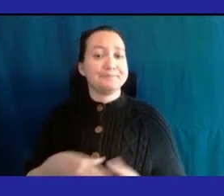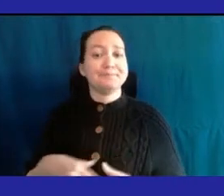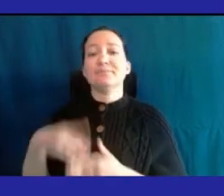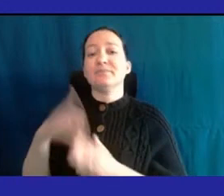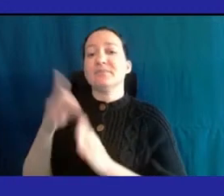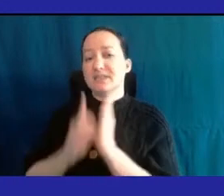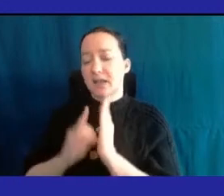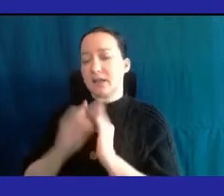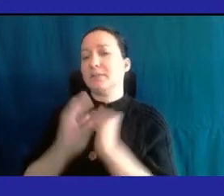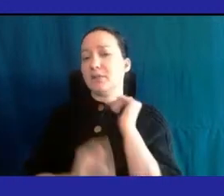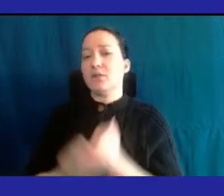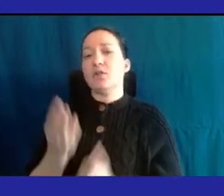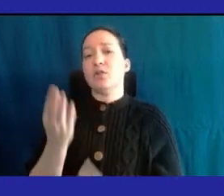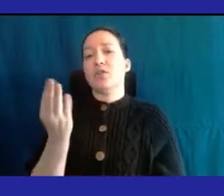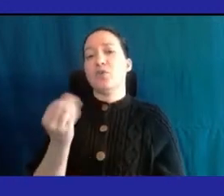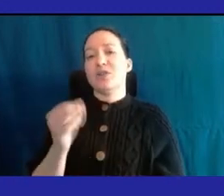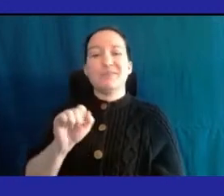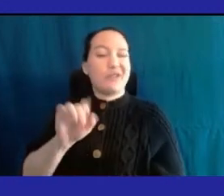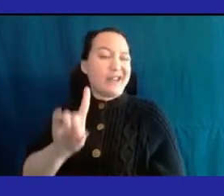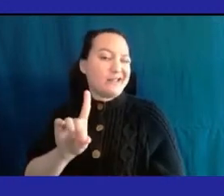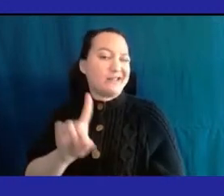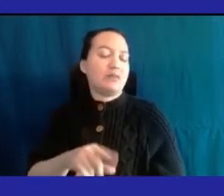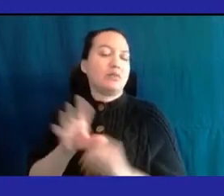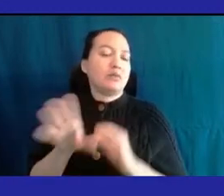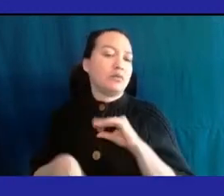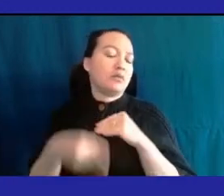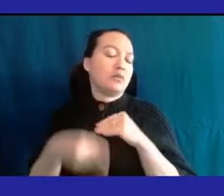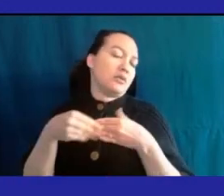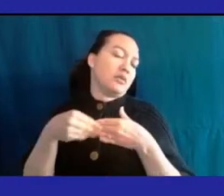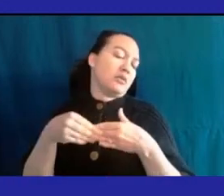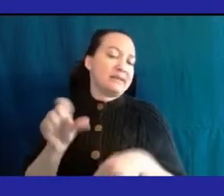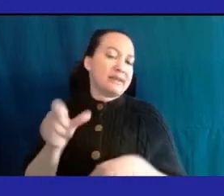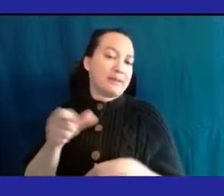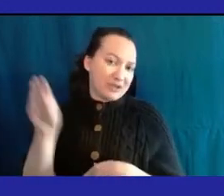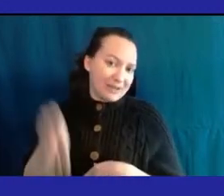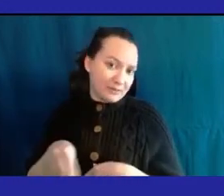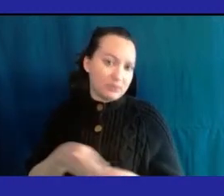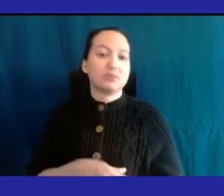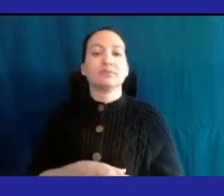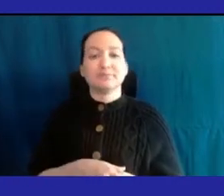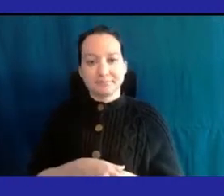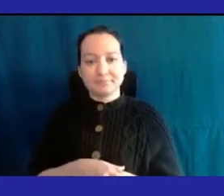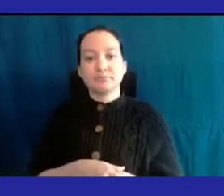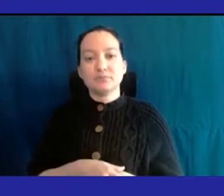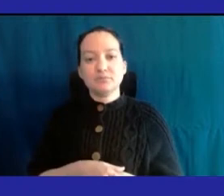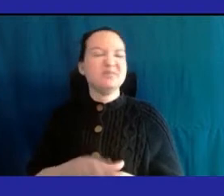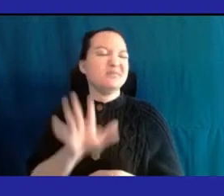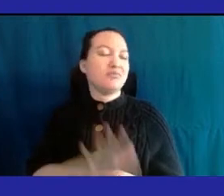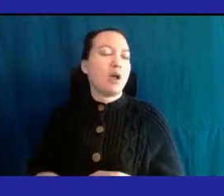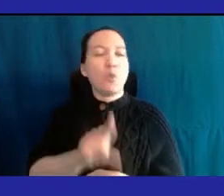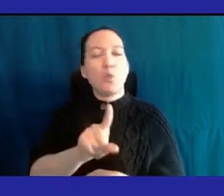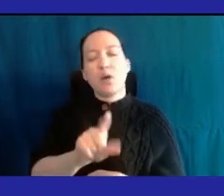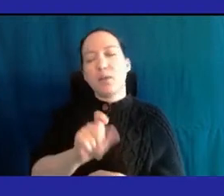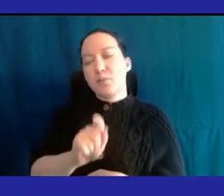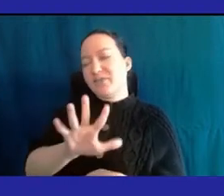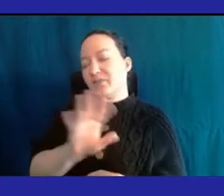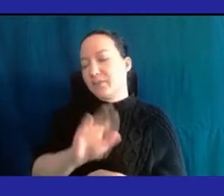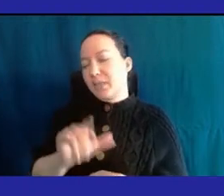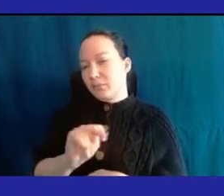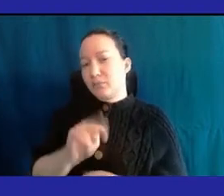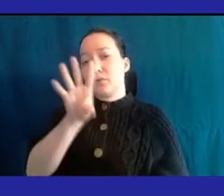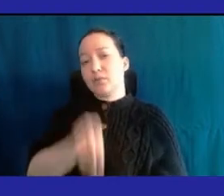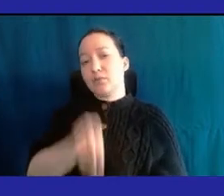for 14.8 with a contingency of 10%, which is about 1.5 million, a total